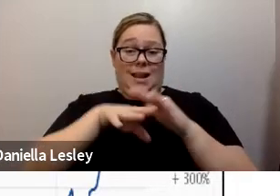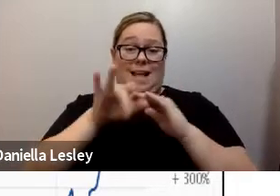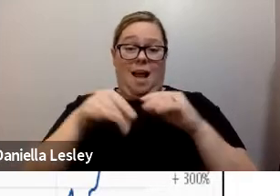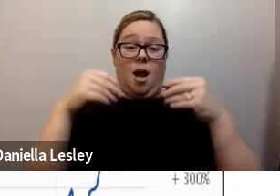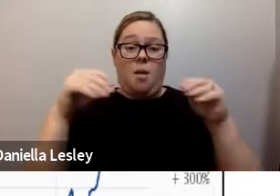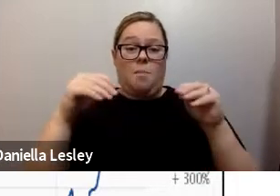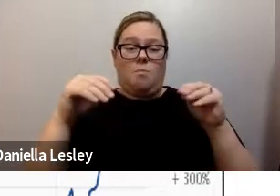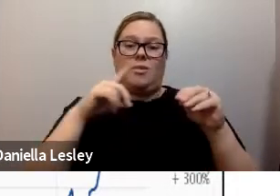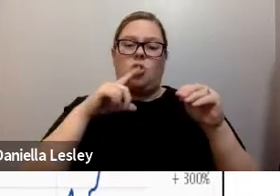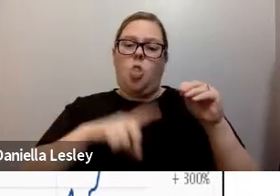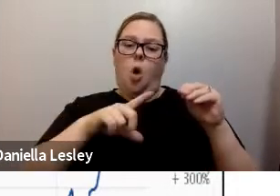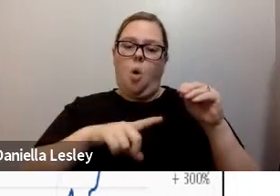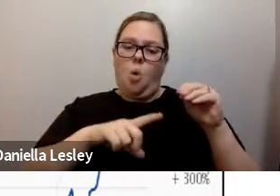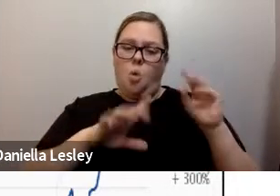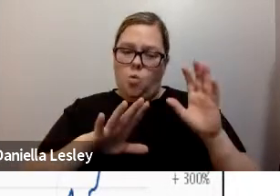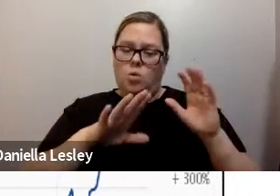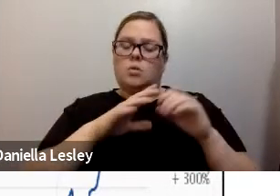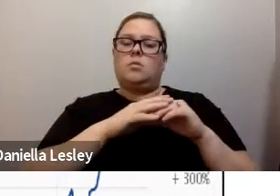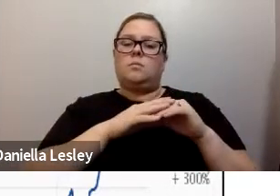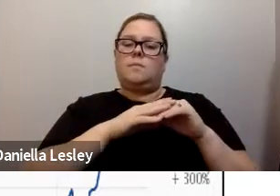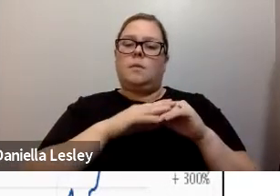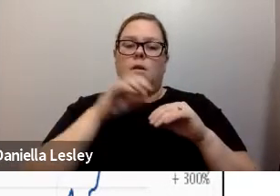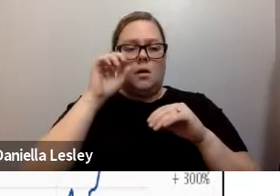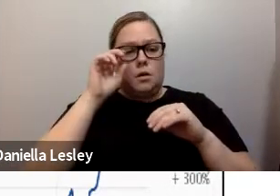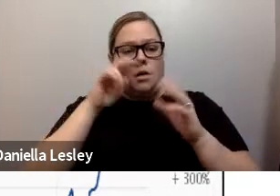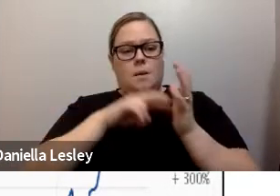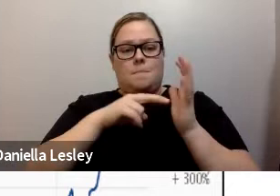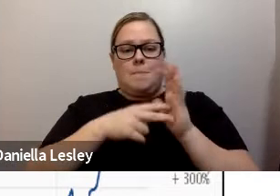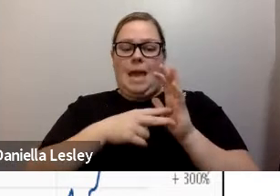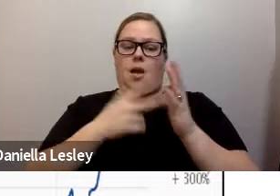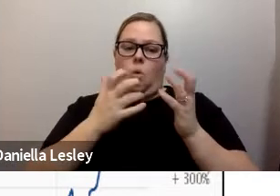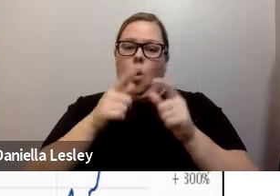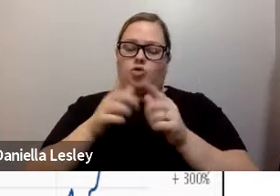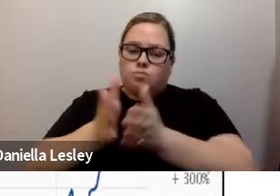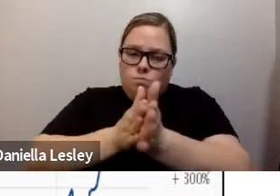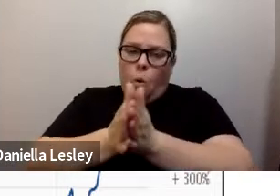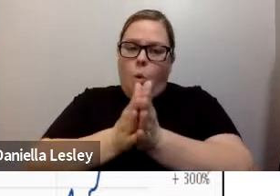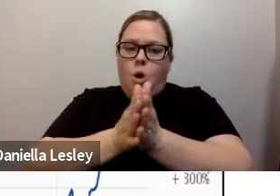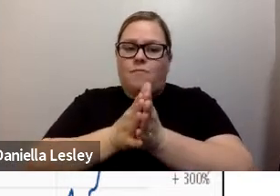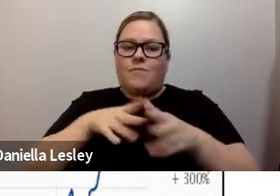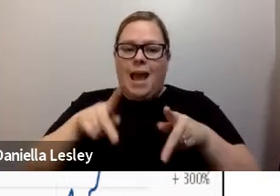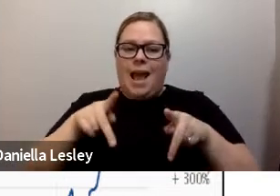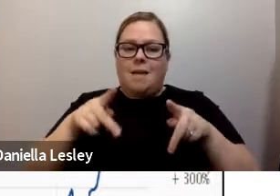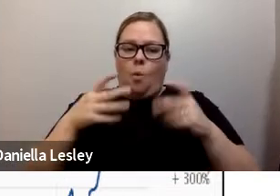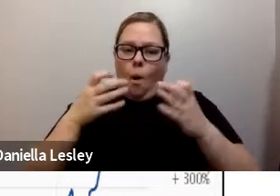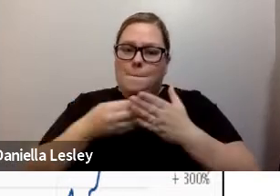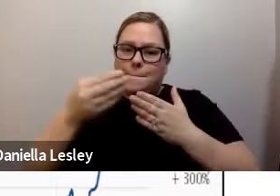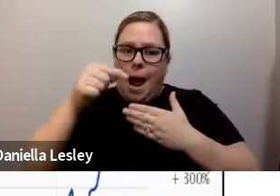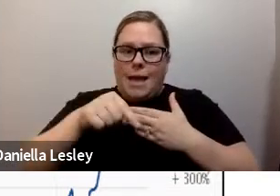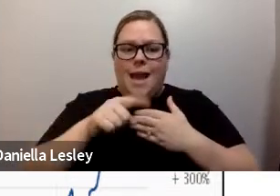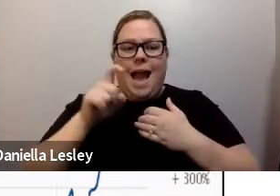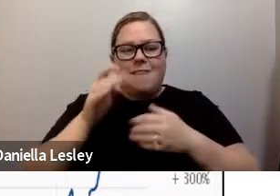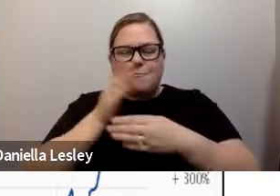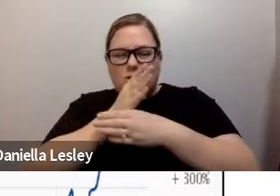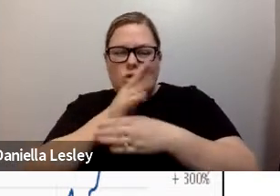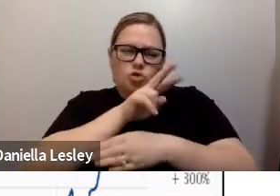very, very low, right? As far as to motivate people to buy this, it needs to be on that $200 to